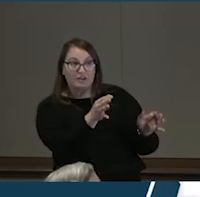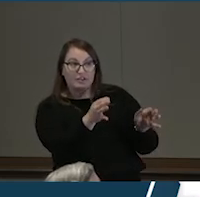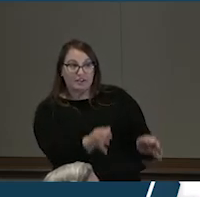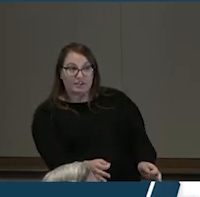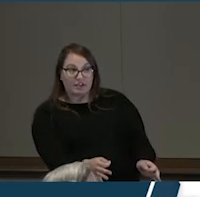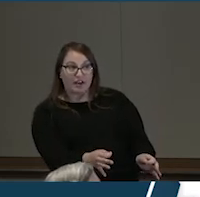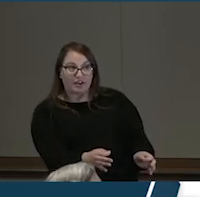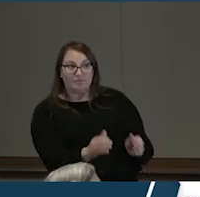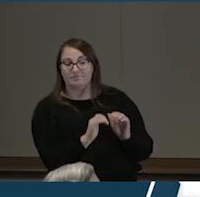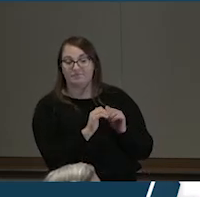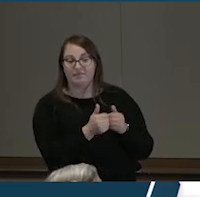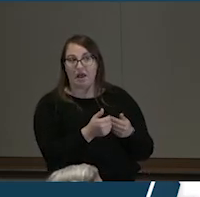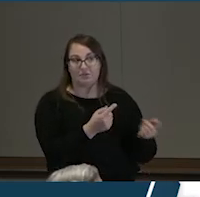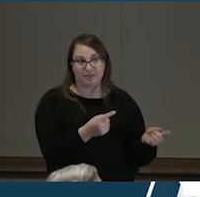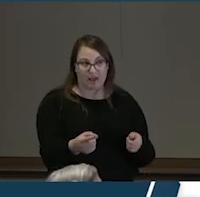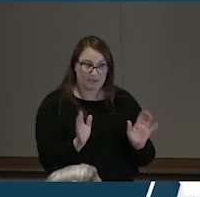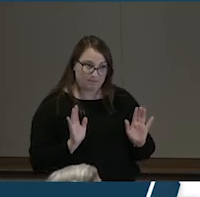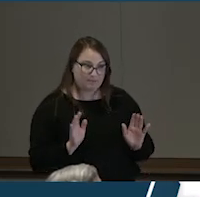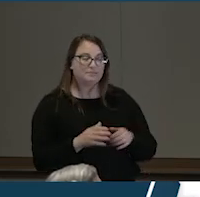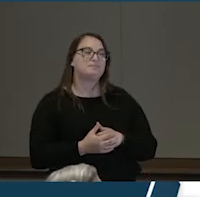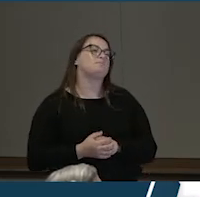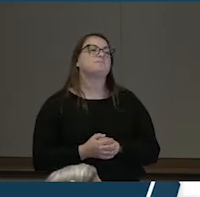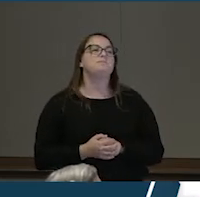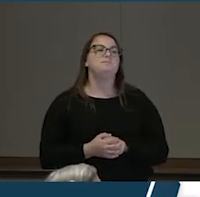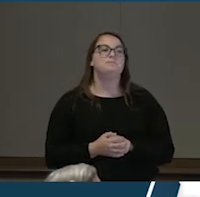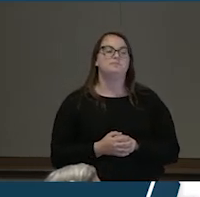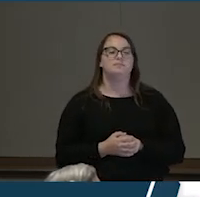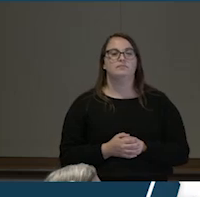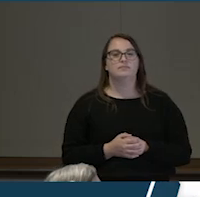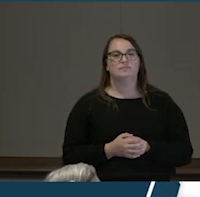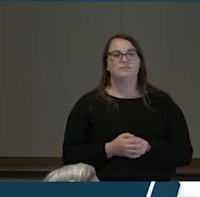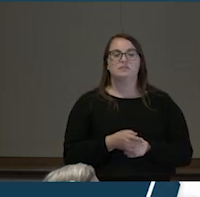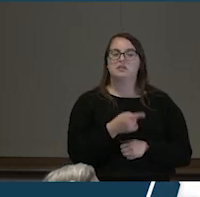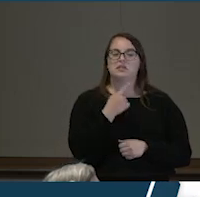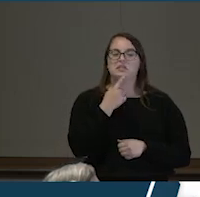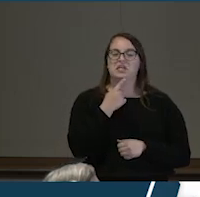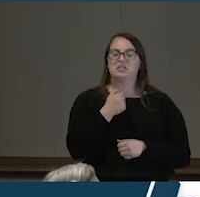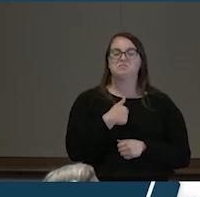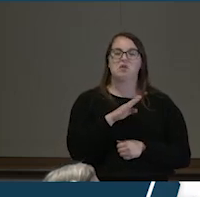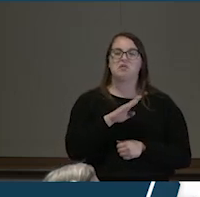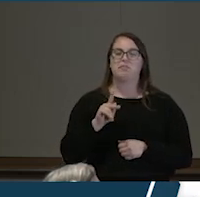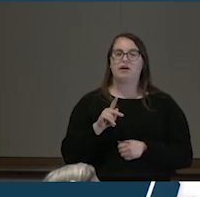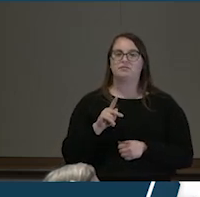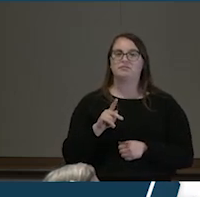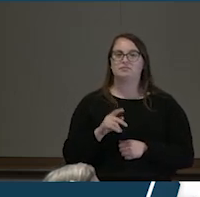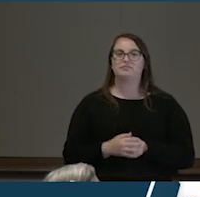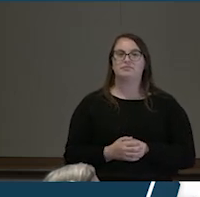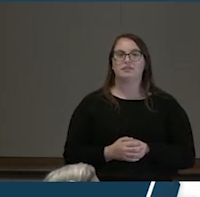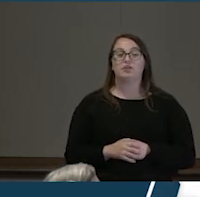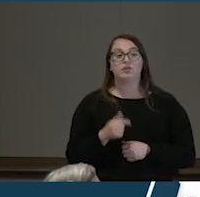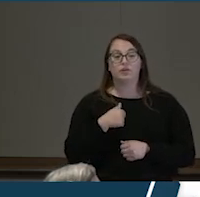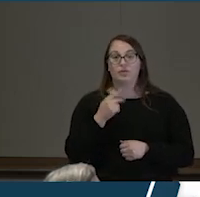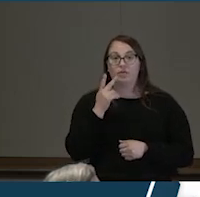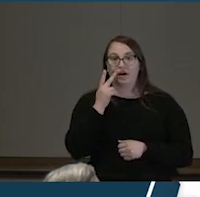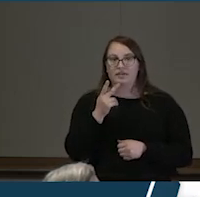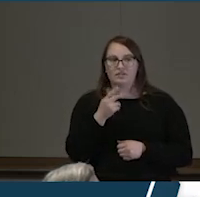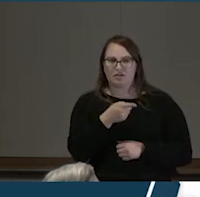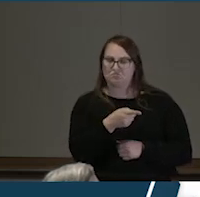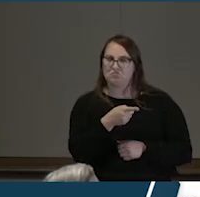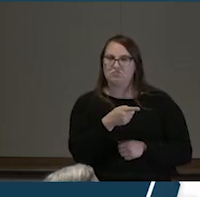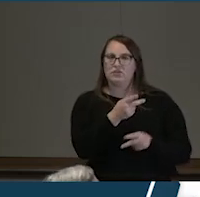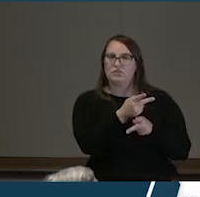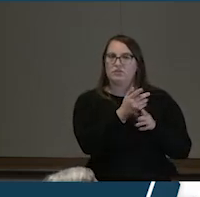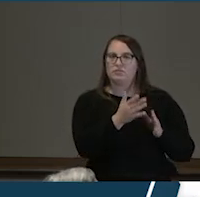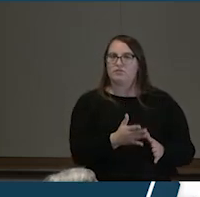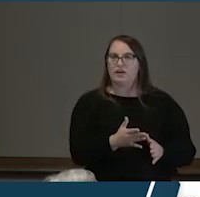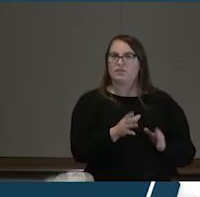you want to handle this. And so he goes, I'm going to get back to you. So I saw him at a meeting that had nothing to do with